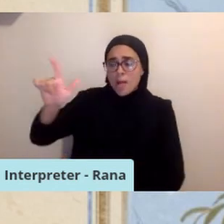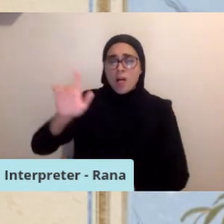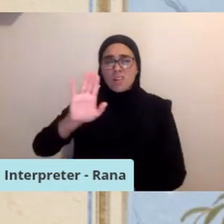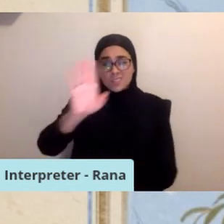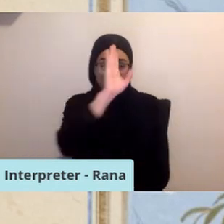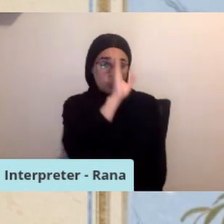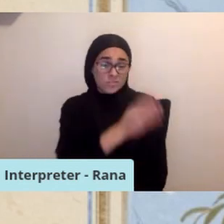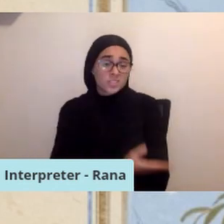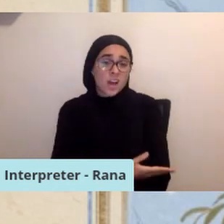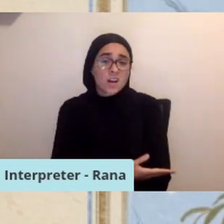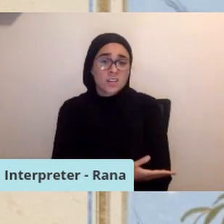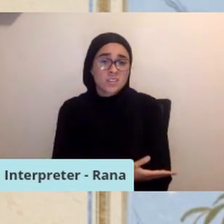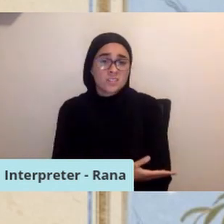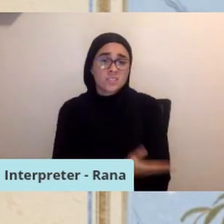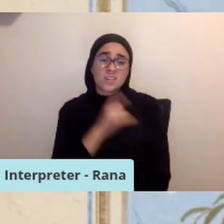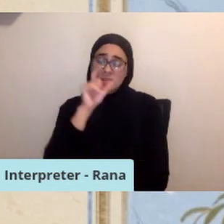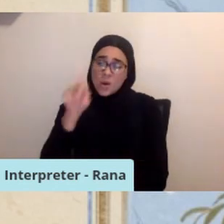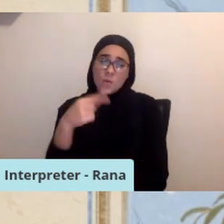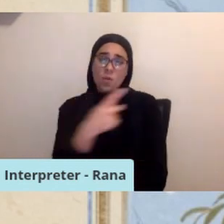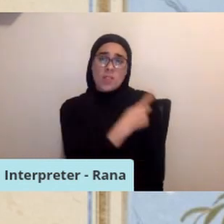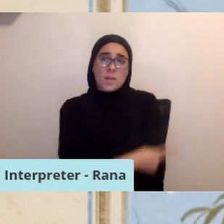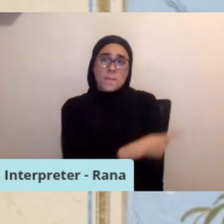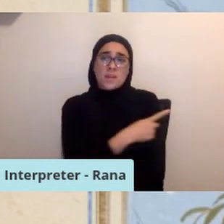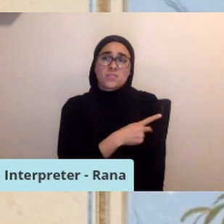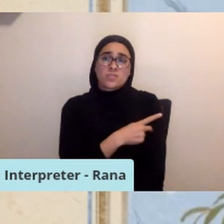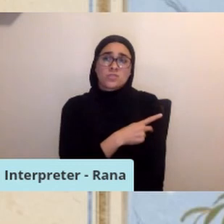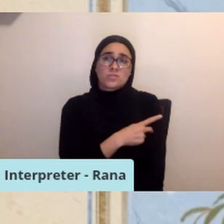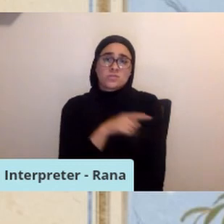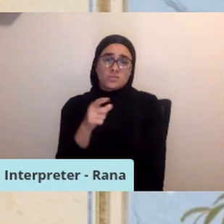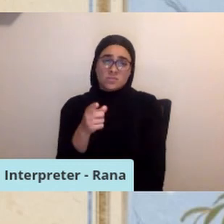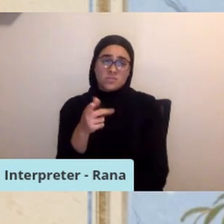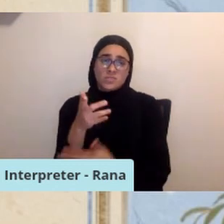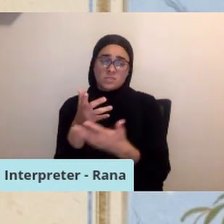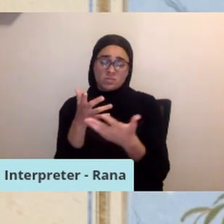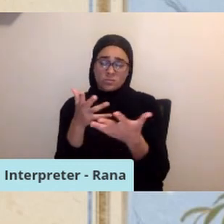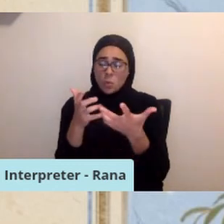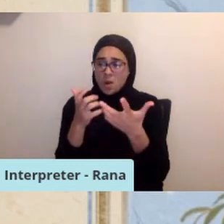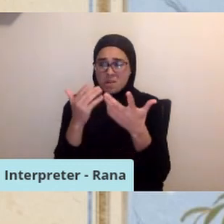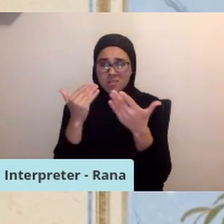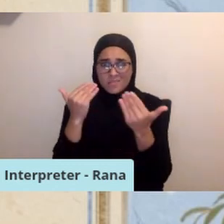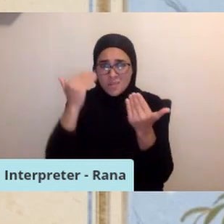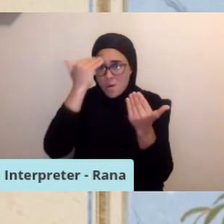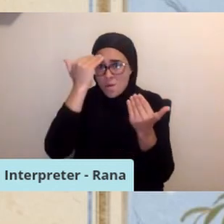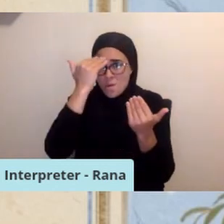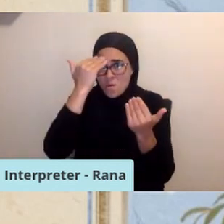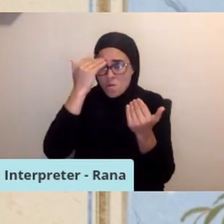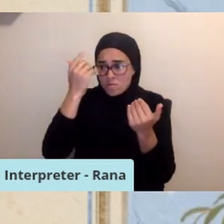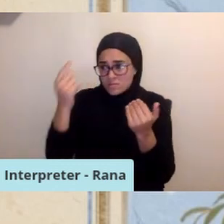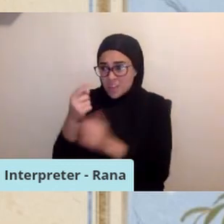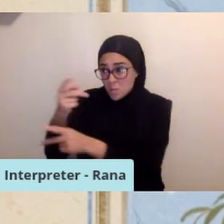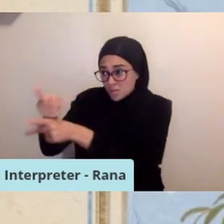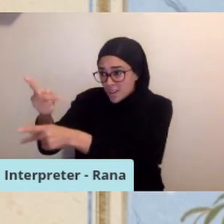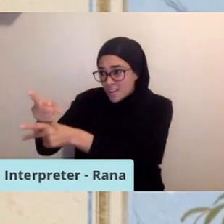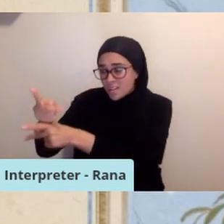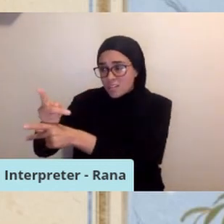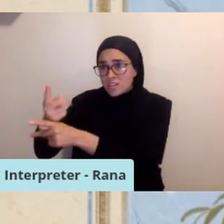than a patient, how he was doing, and is anyone sees and cares for him that